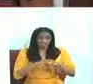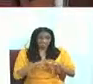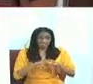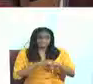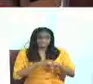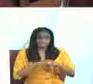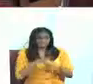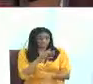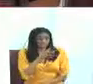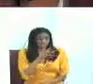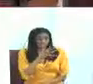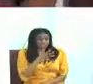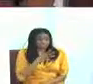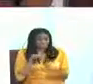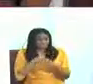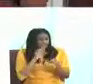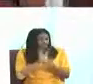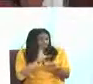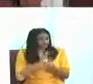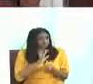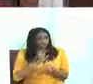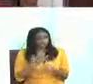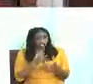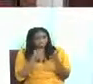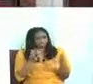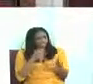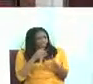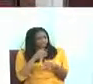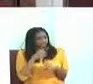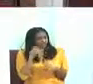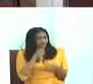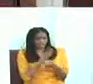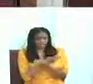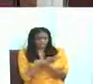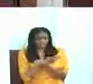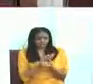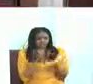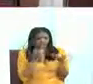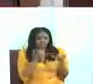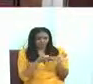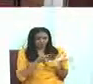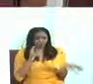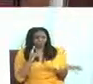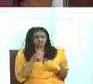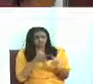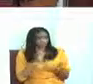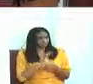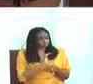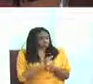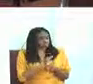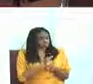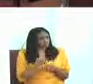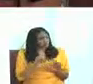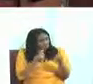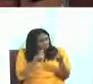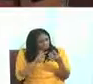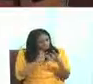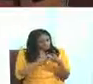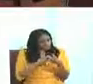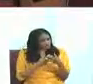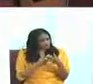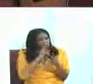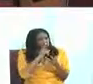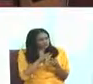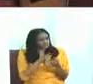but dry bones and didn't want anything to do with it. So we began to translate our